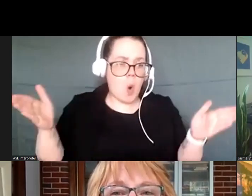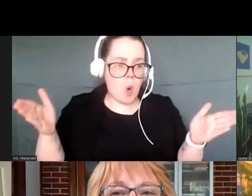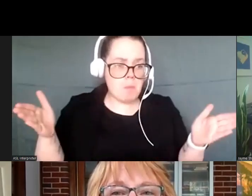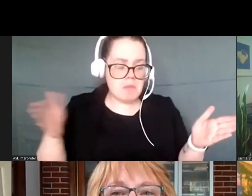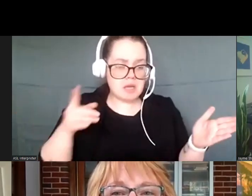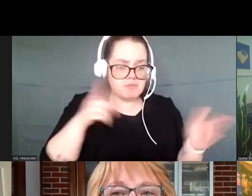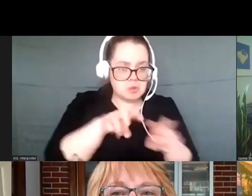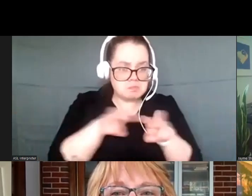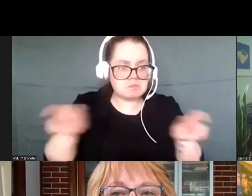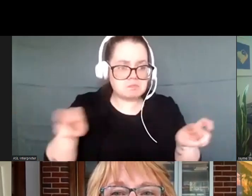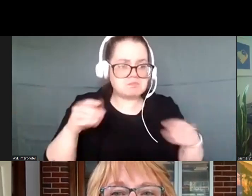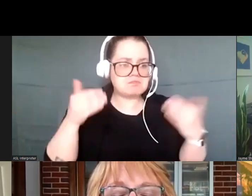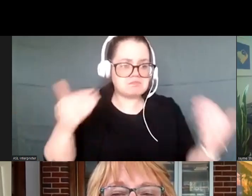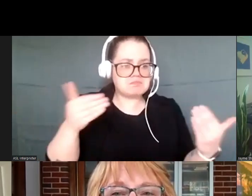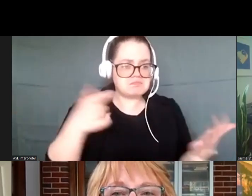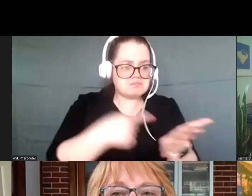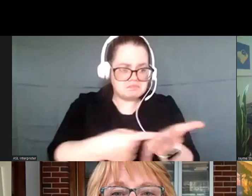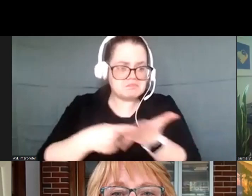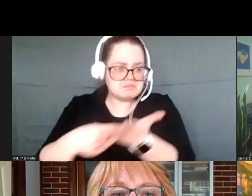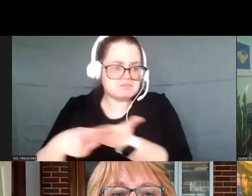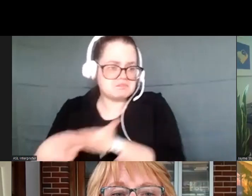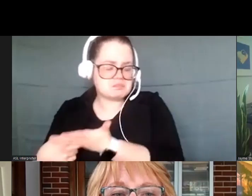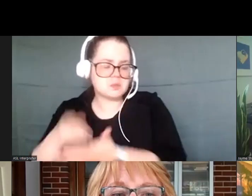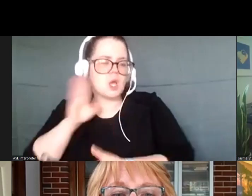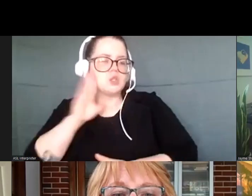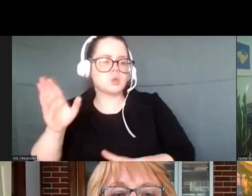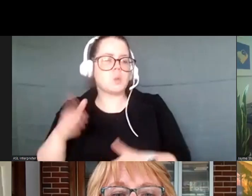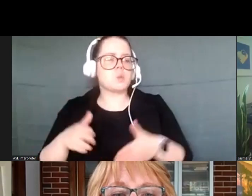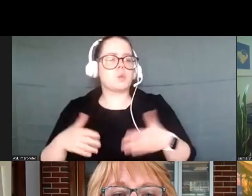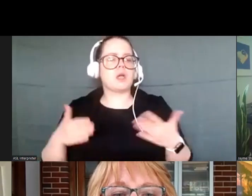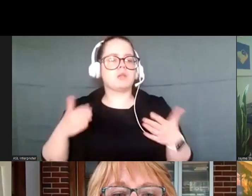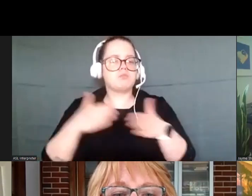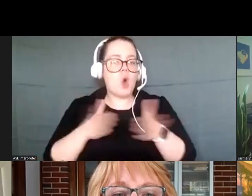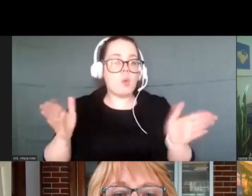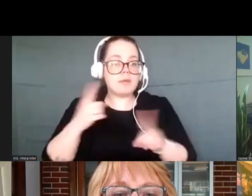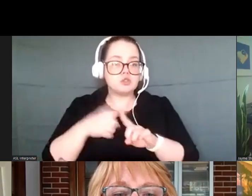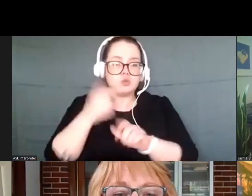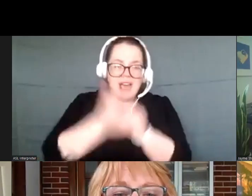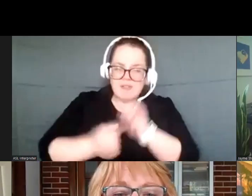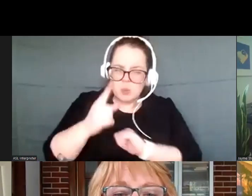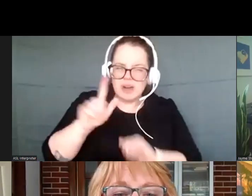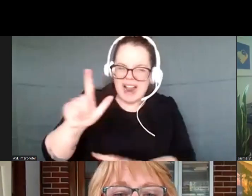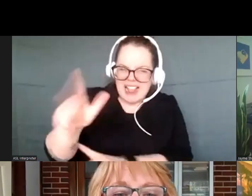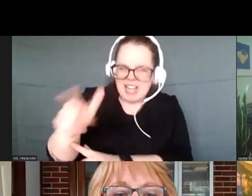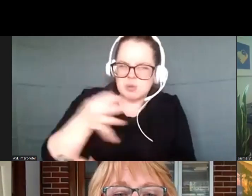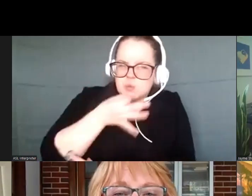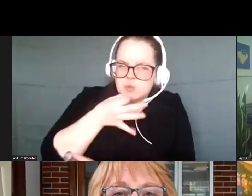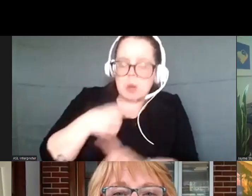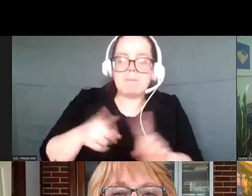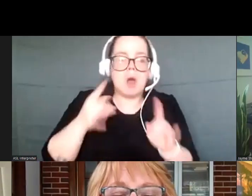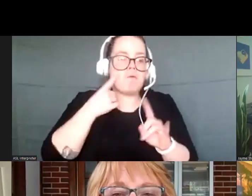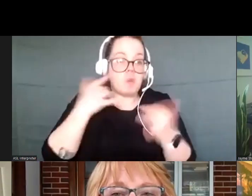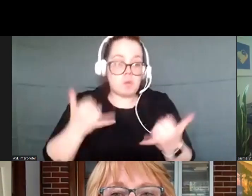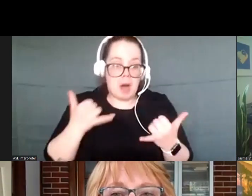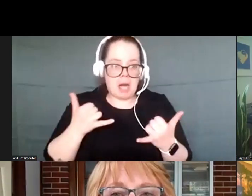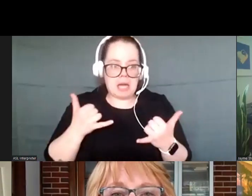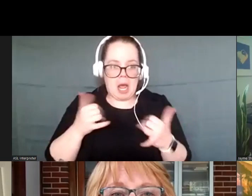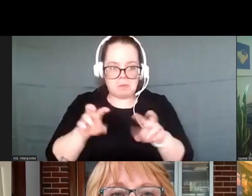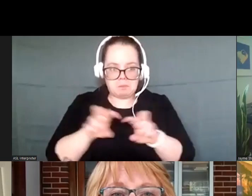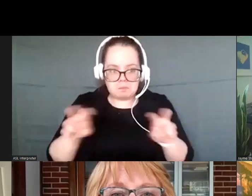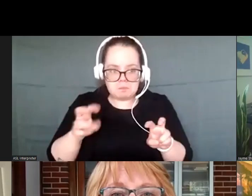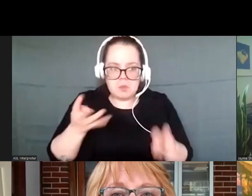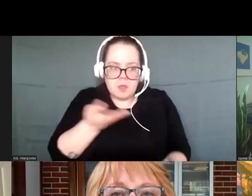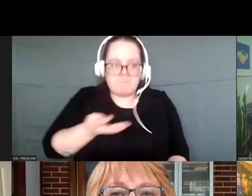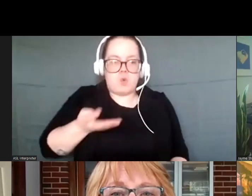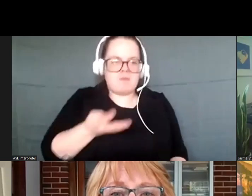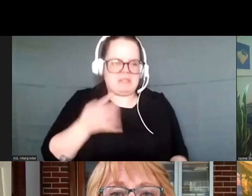jump in and dialogue a little bit. We're going to open it up to the everyone soon, but I think we're going to keep this amongst the 4 of us for a